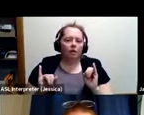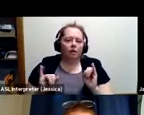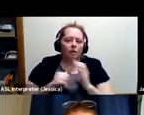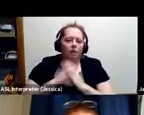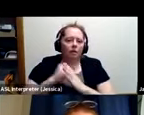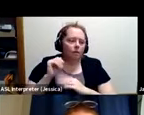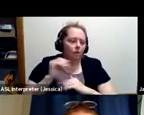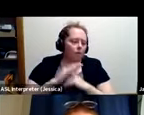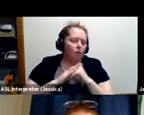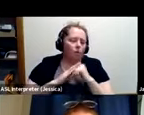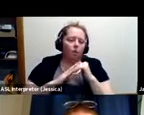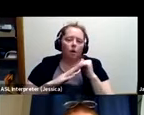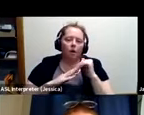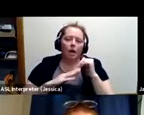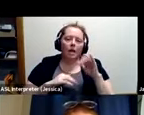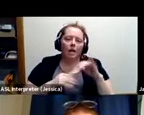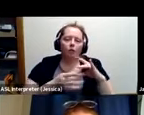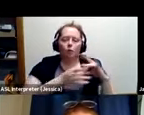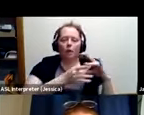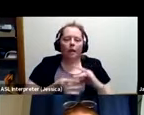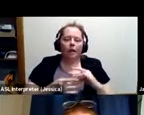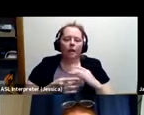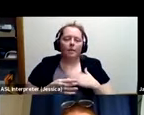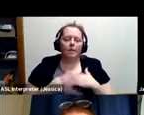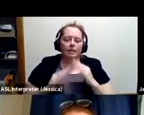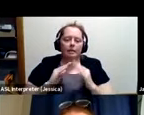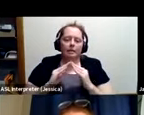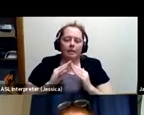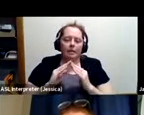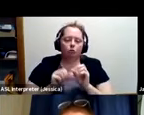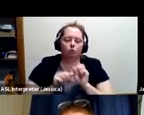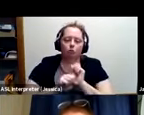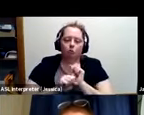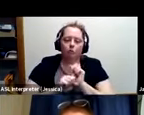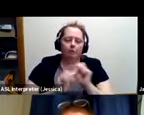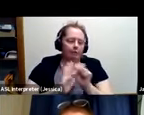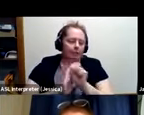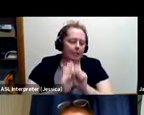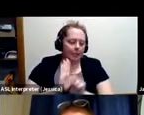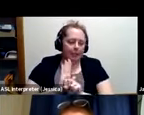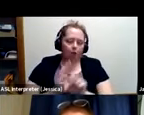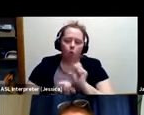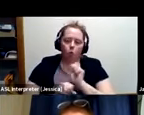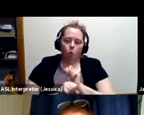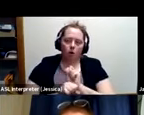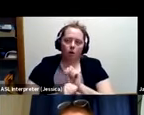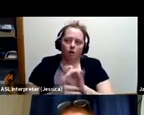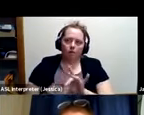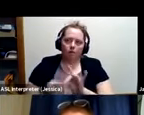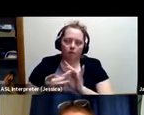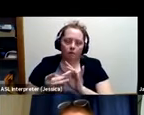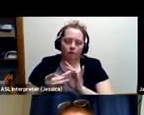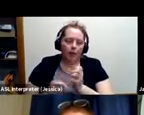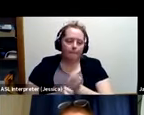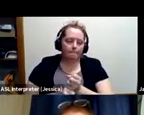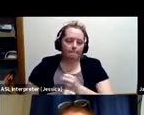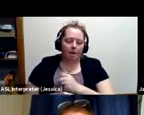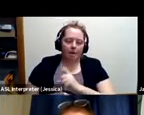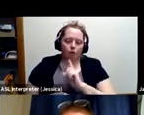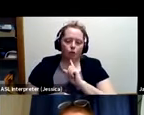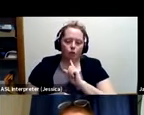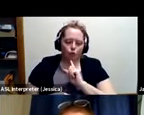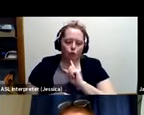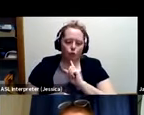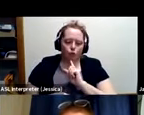into the work I do with the city and to the state, and with the state, making sure that